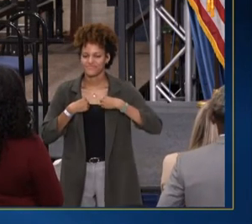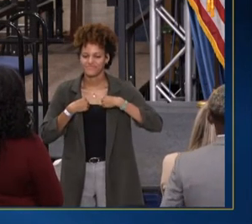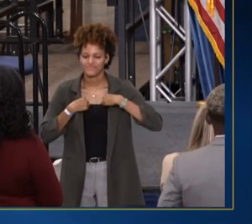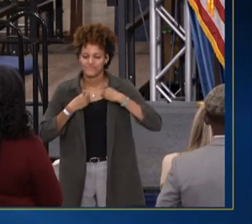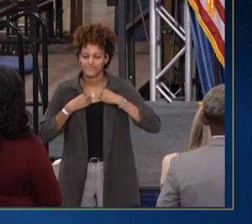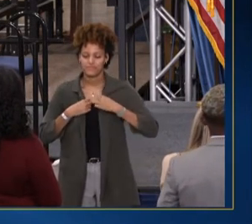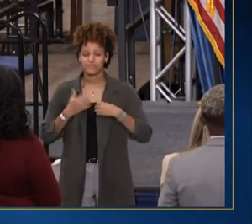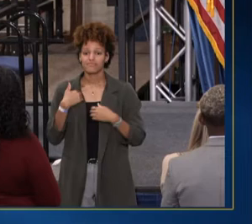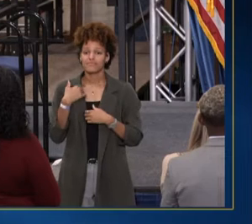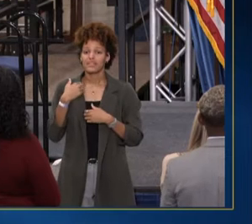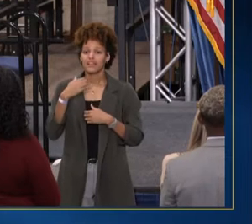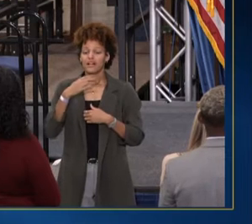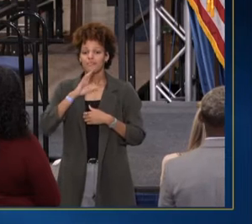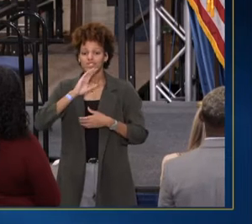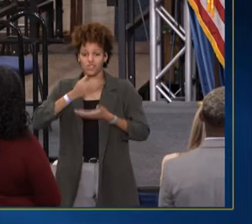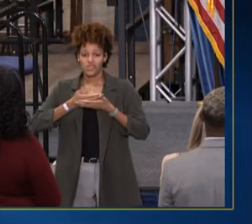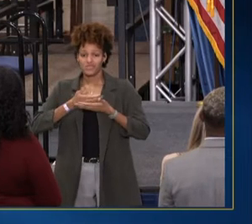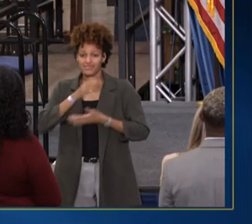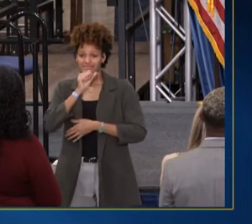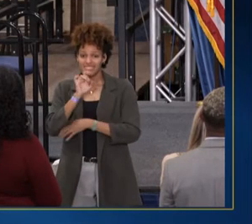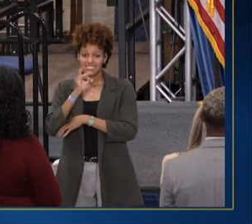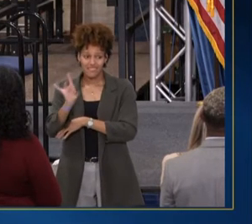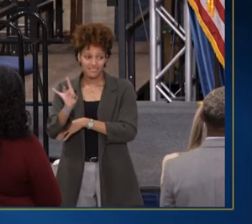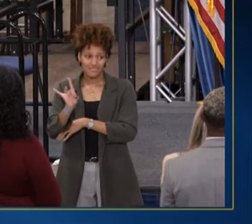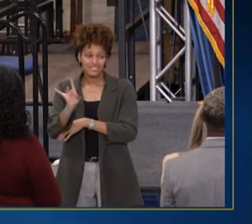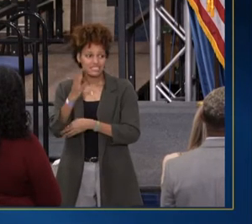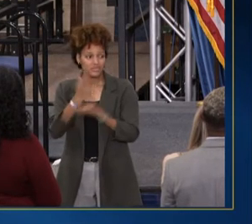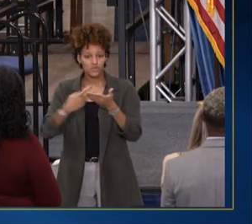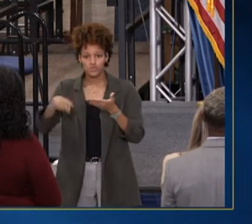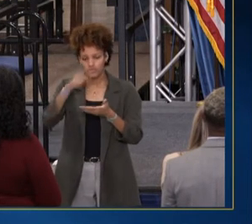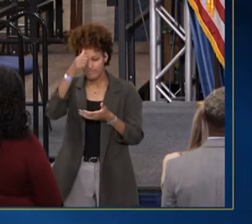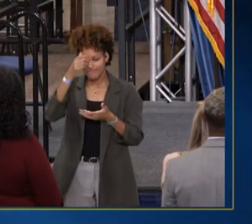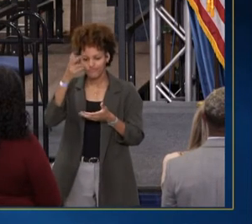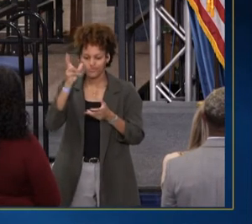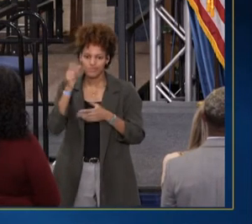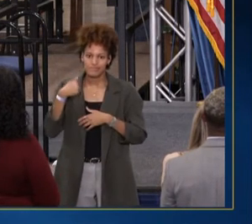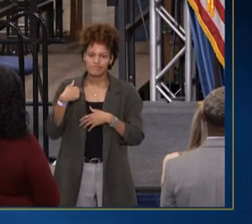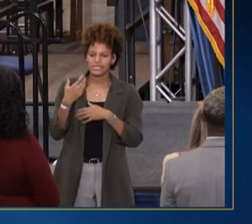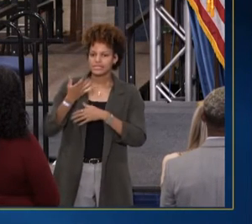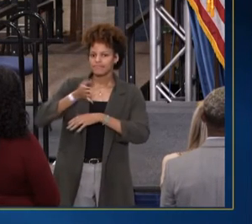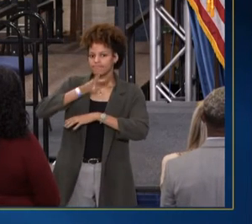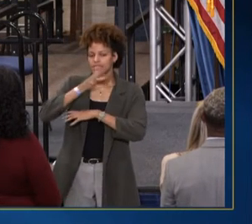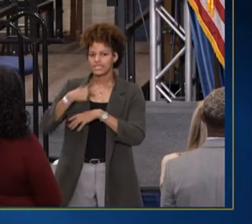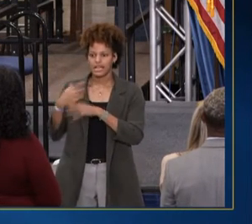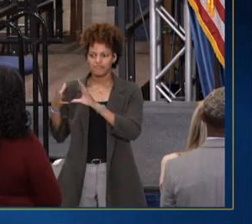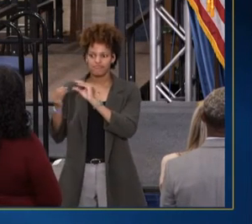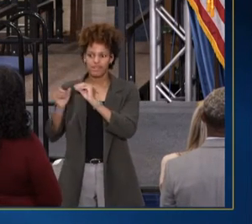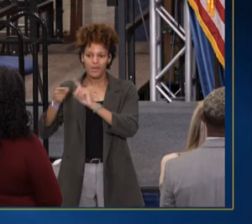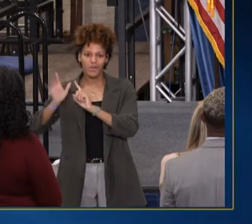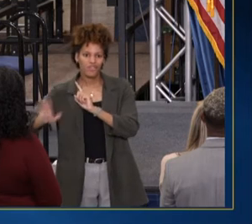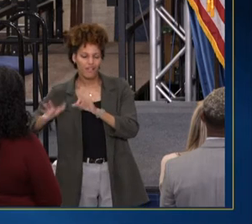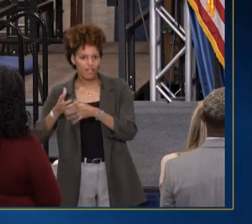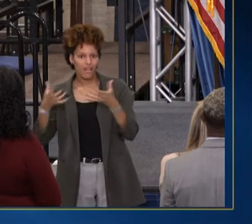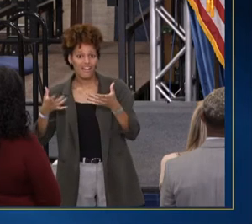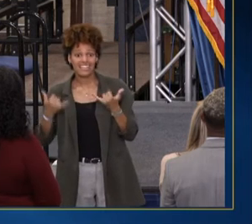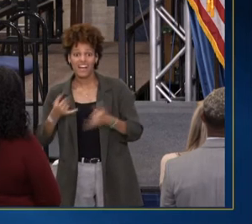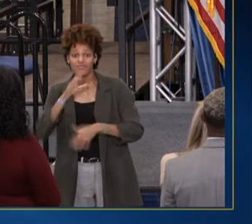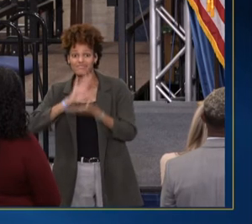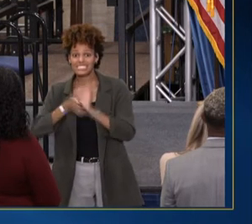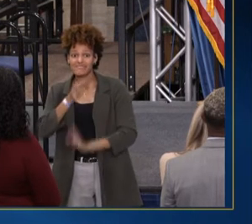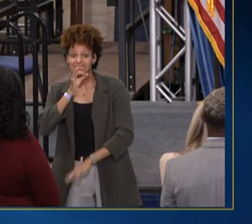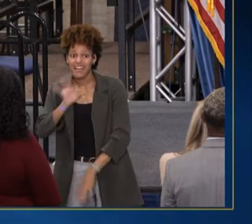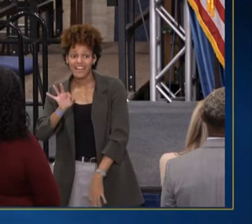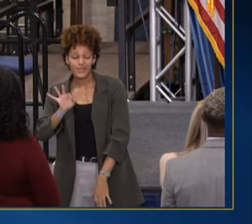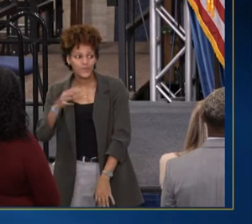I have an 8-year-old daughter. And some of you who may have heard me speak, I talk about her a lot. She's actually 9 now. She just